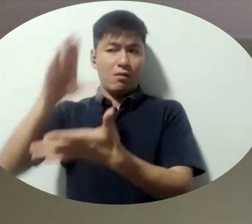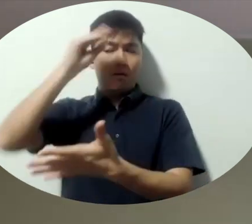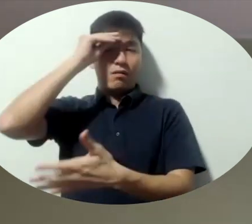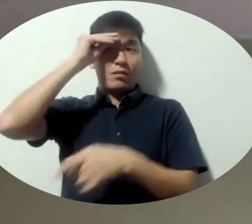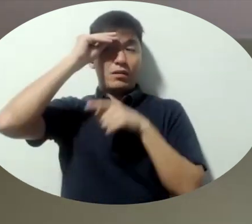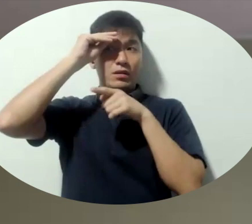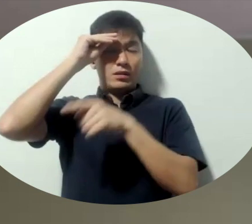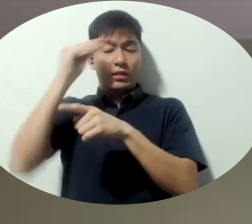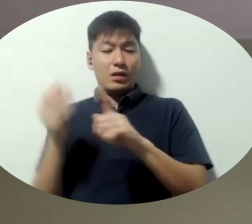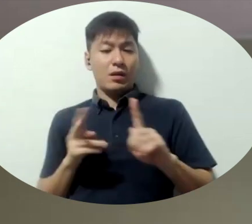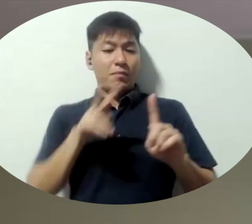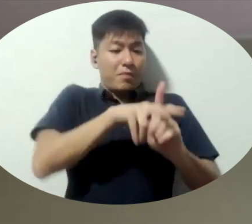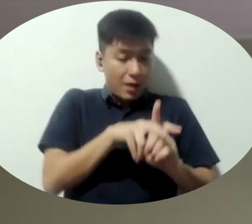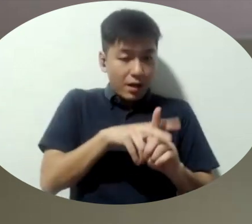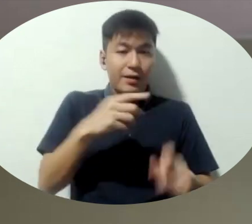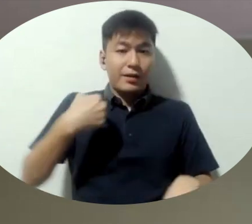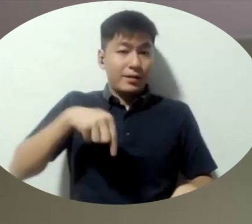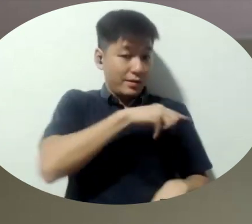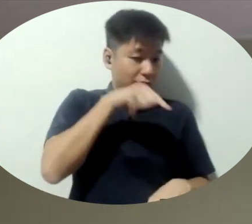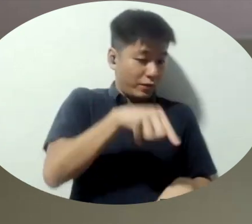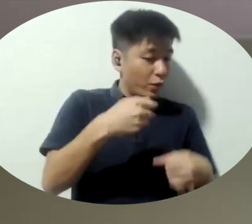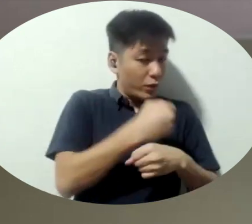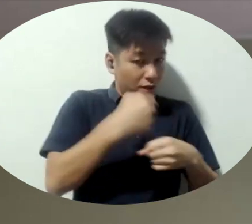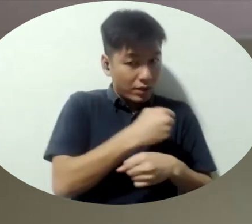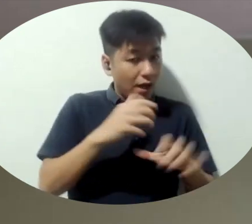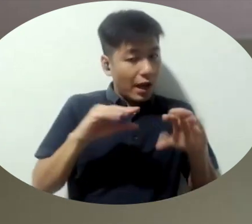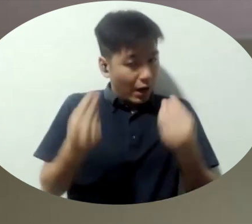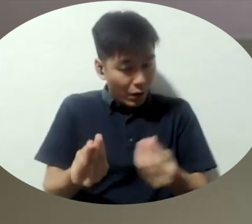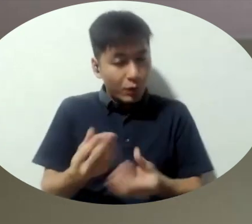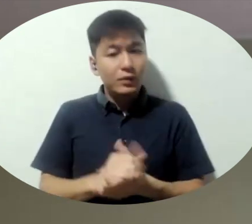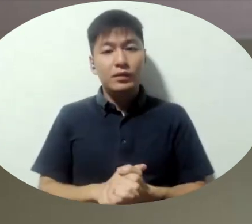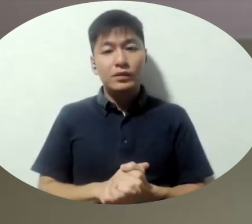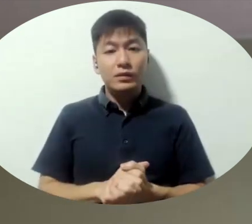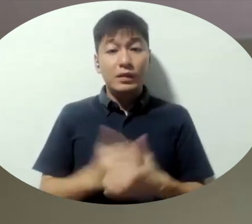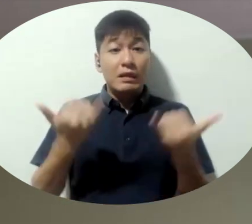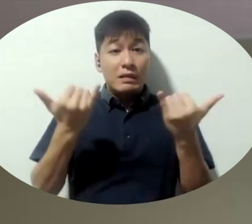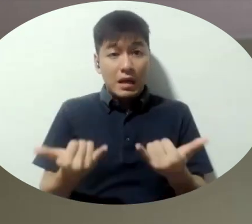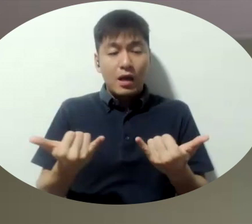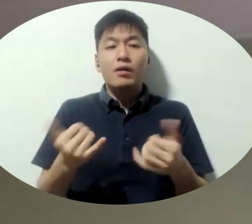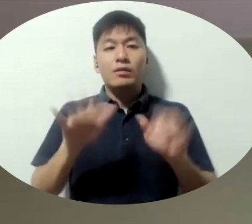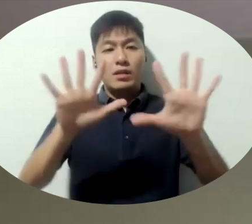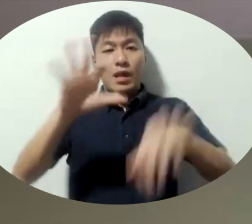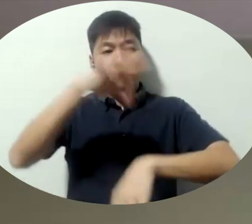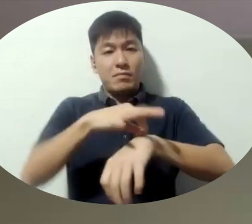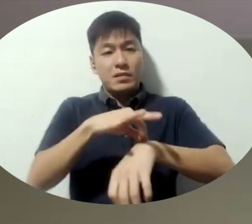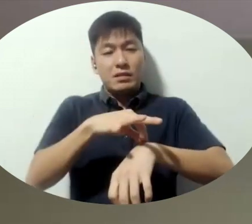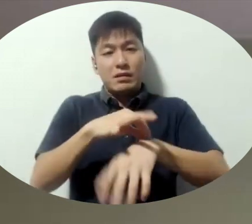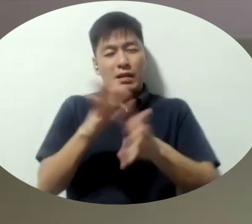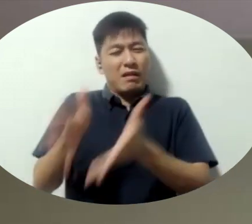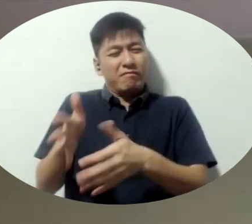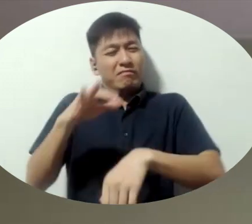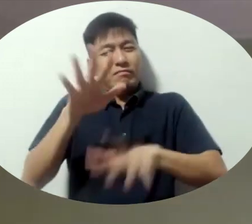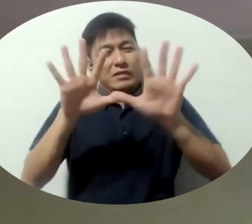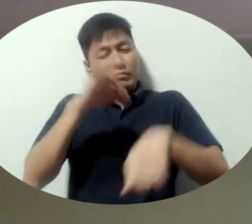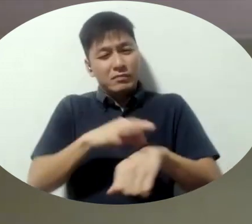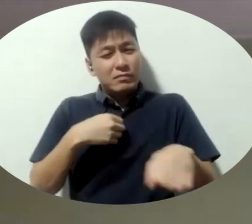to think about what we're doing and how we're going forward? So we have about 10 minutes left. And there's been some wonderful chat going on. And